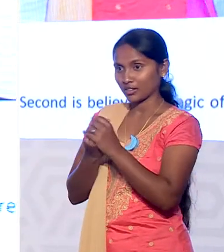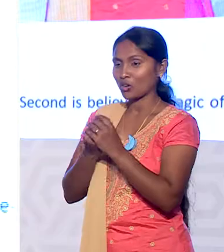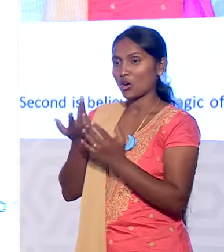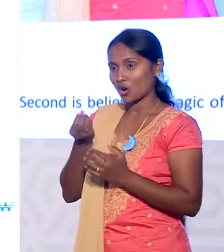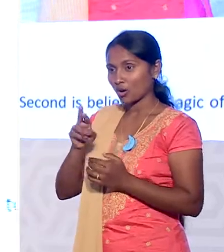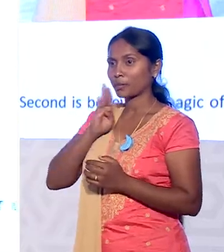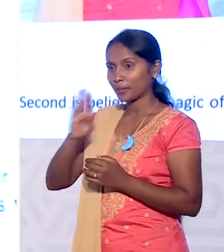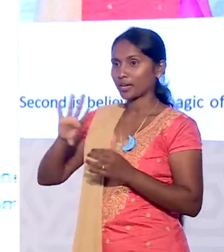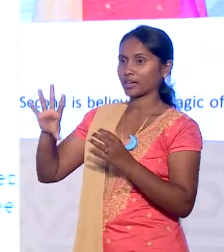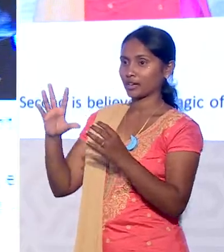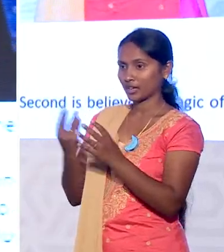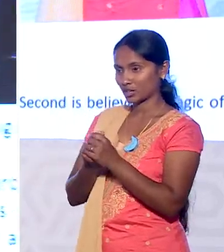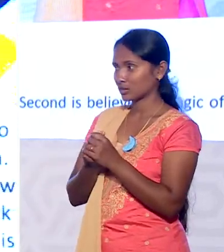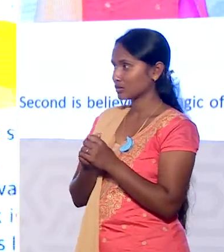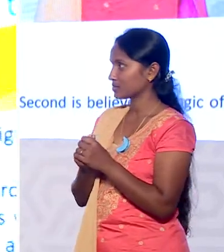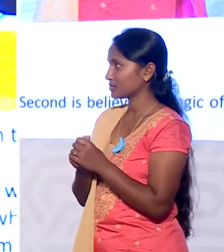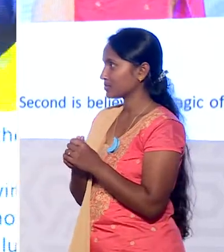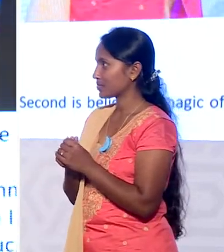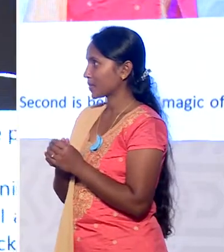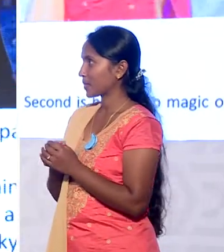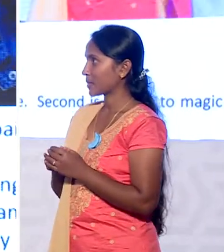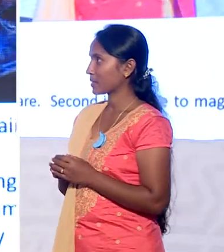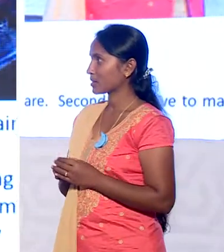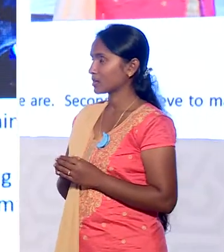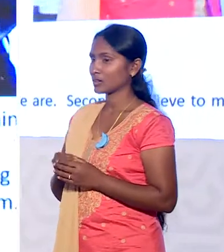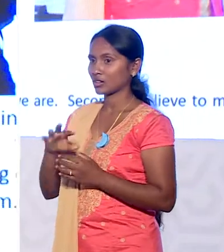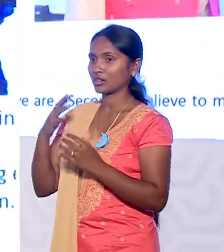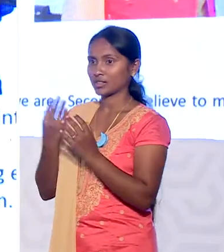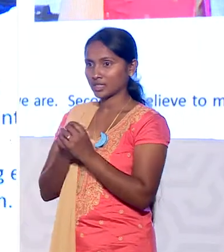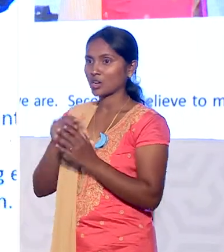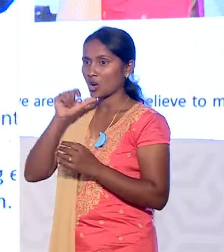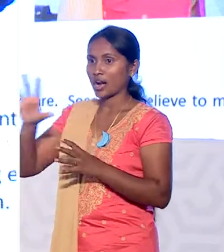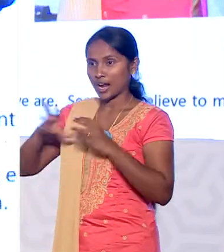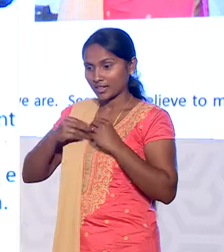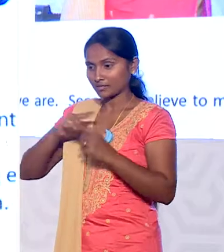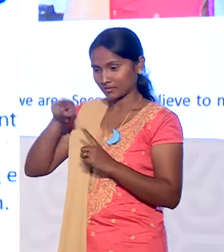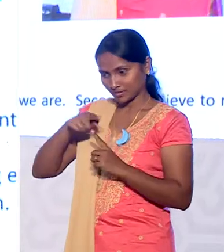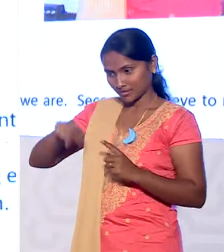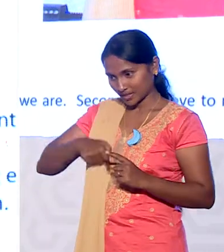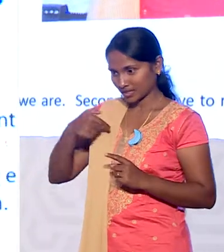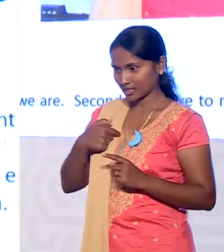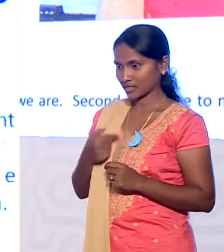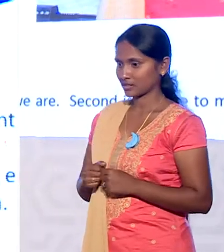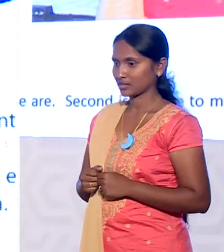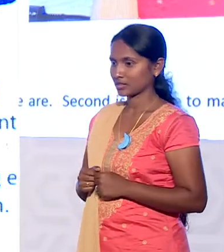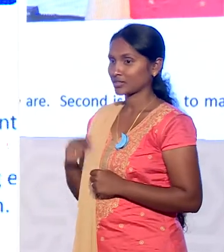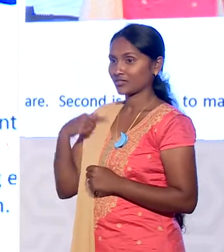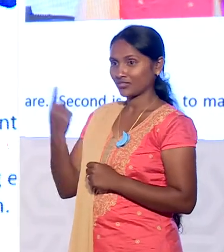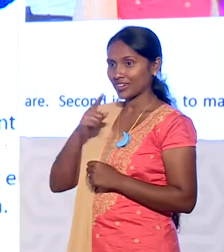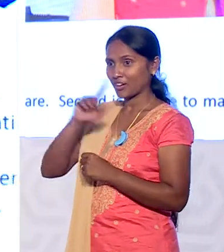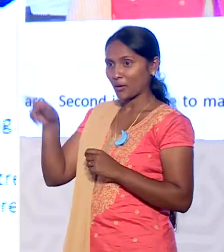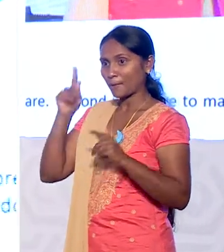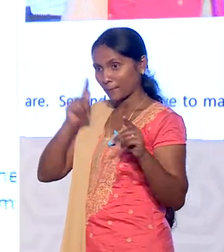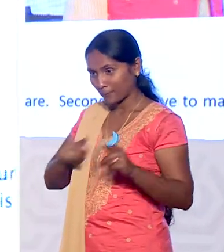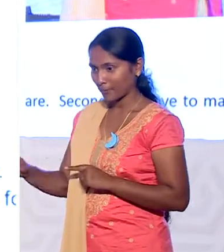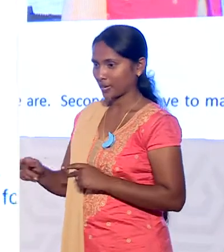inclusive or treat equally other people if we are not accepting of ourselves. If we can't truly